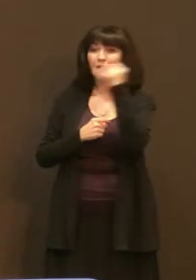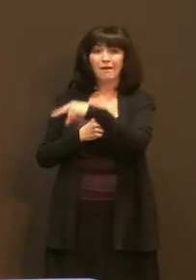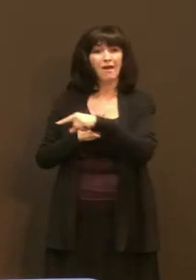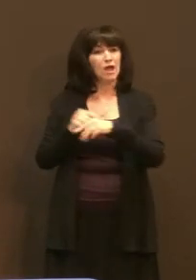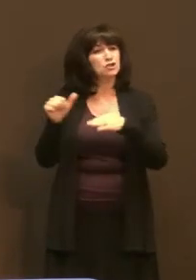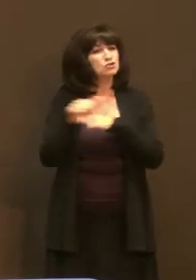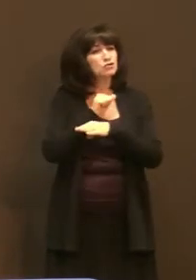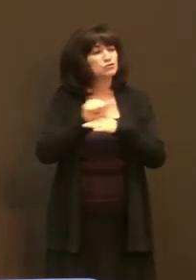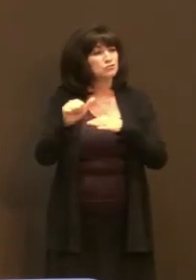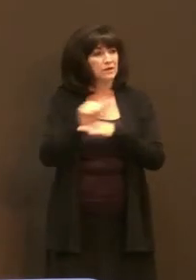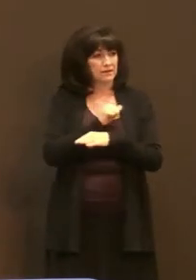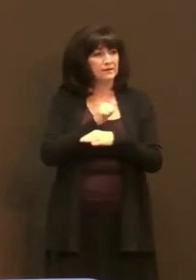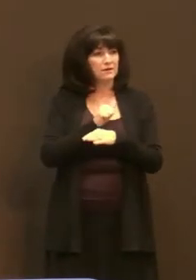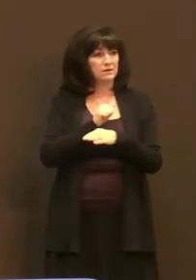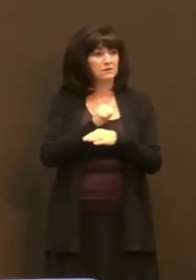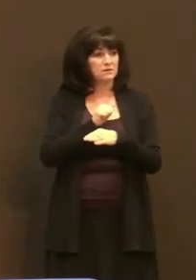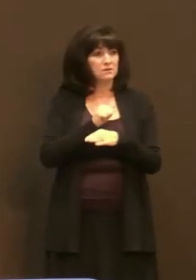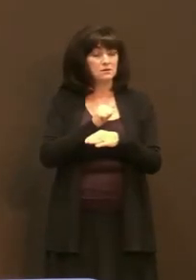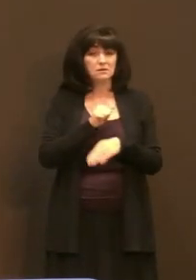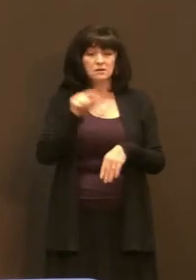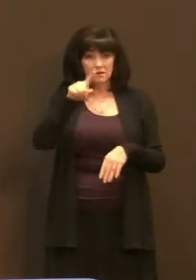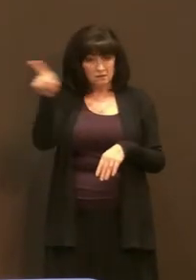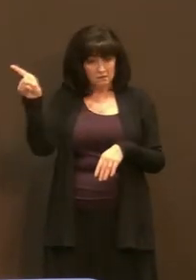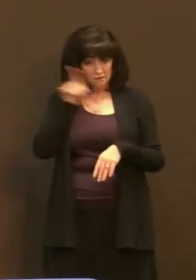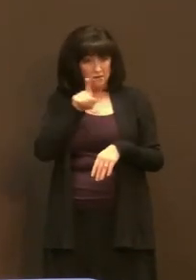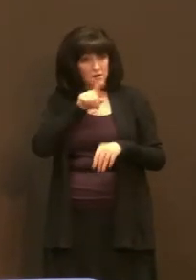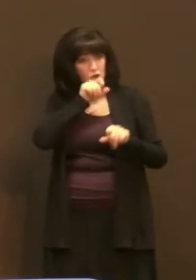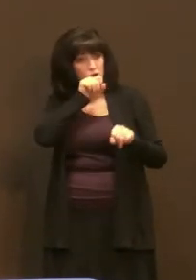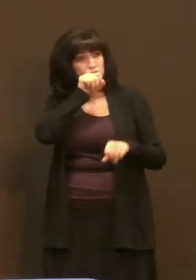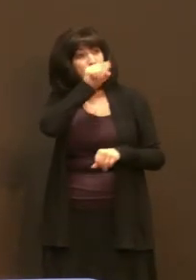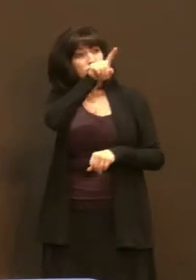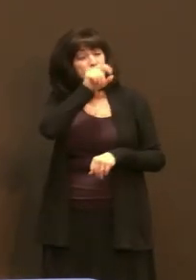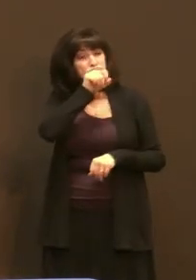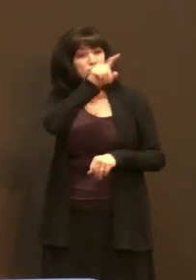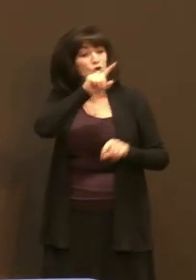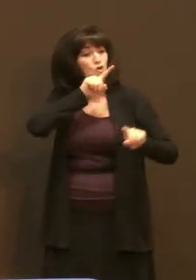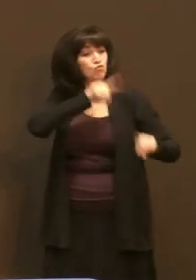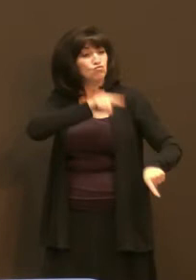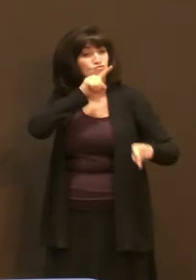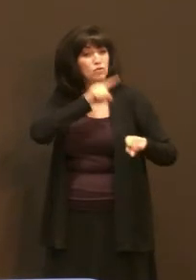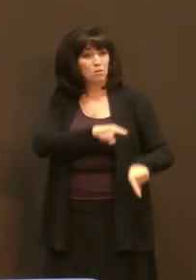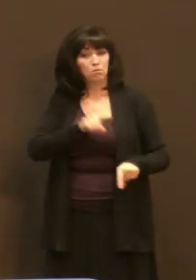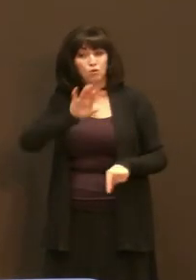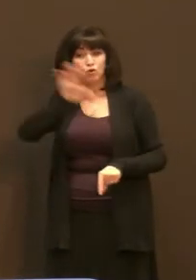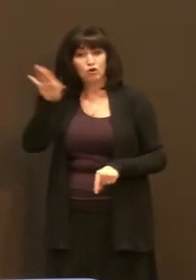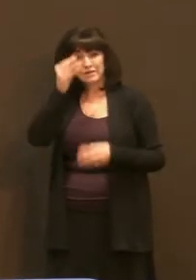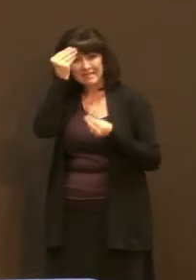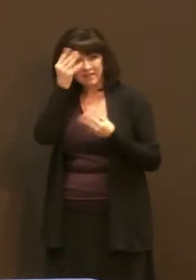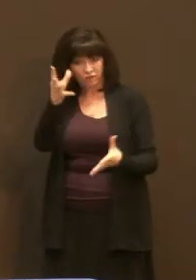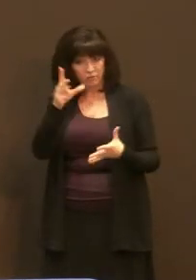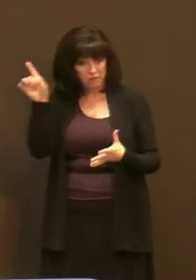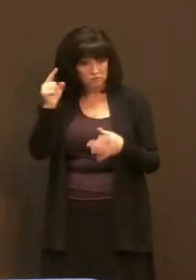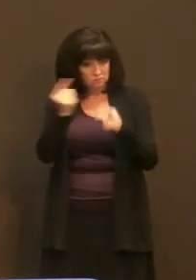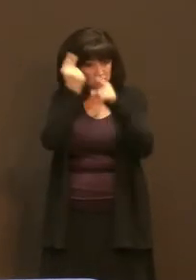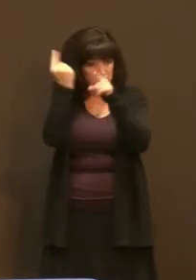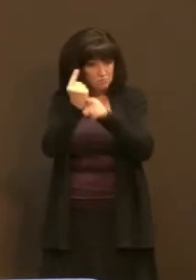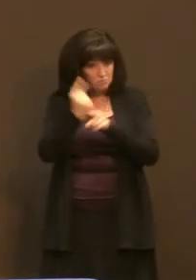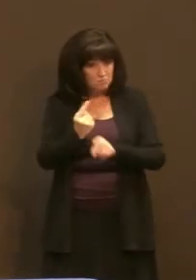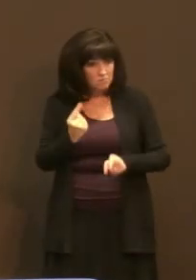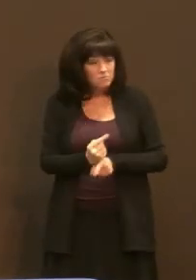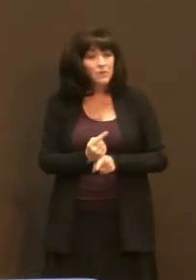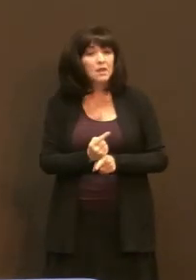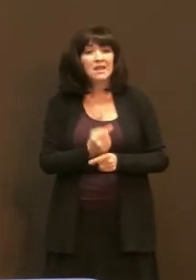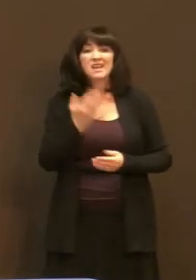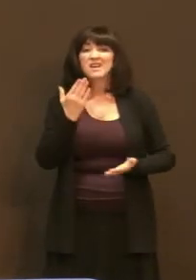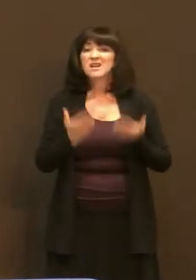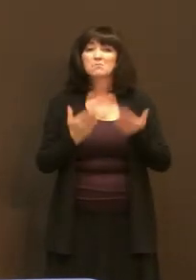how these long-term care facilities are reporting data to the state in terms of accuracy, or people thinking that it